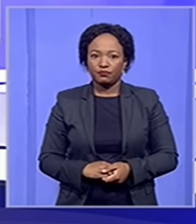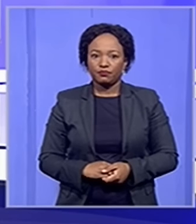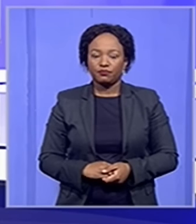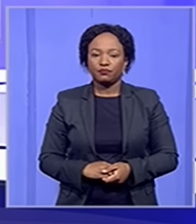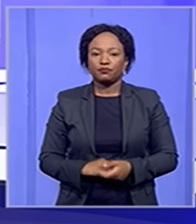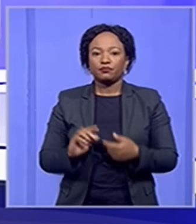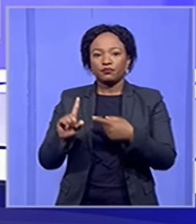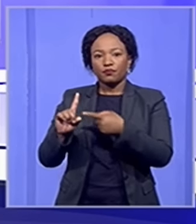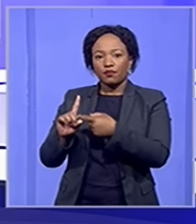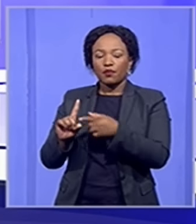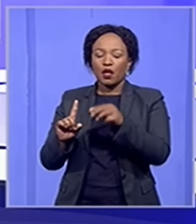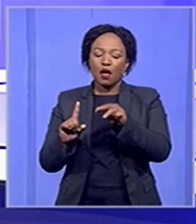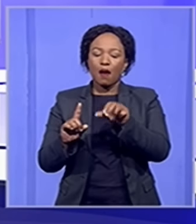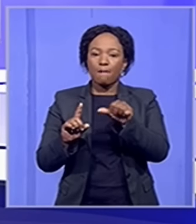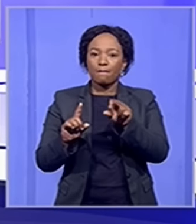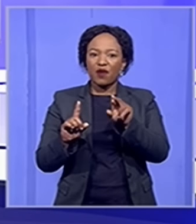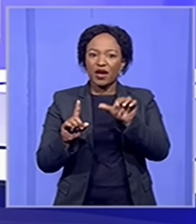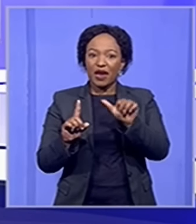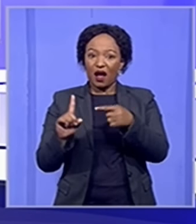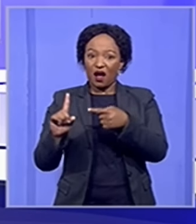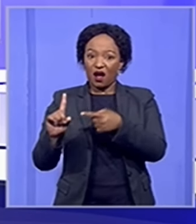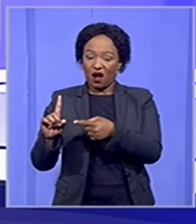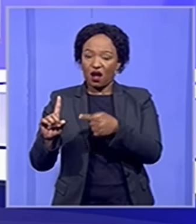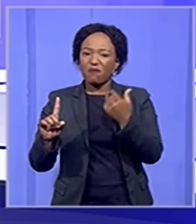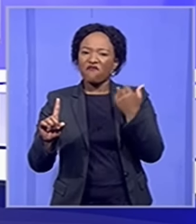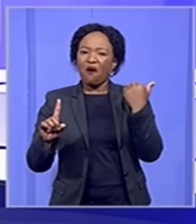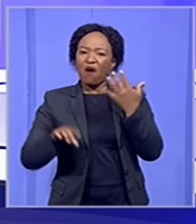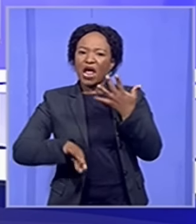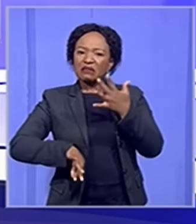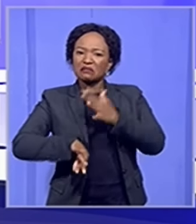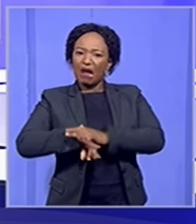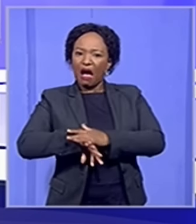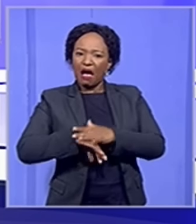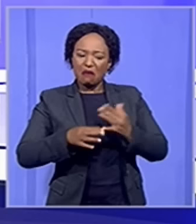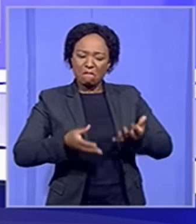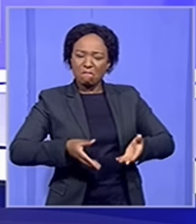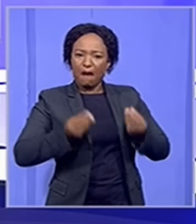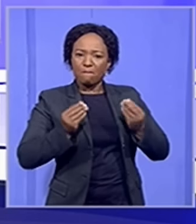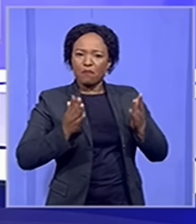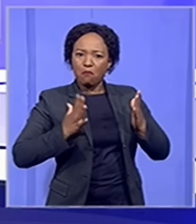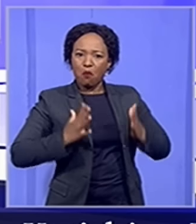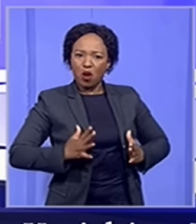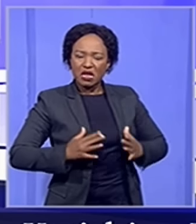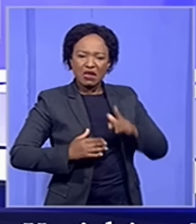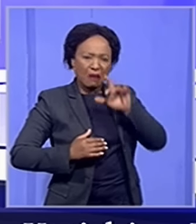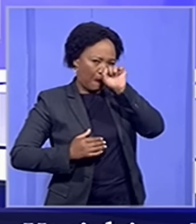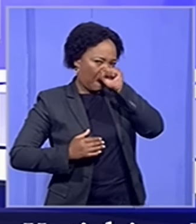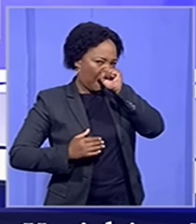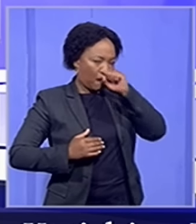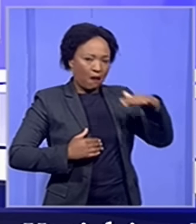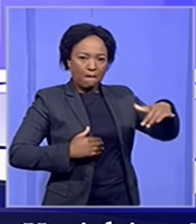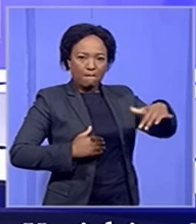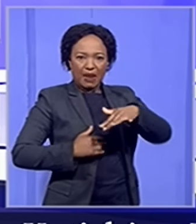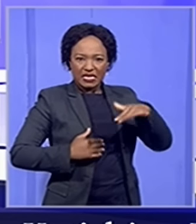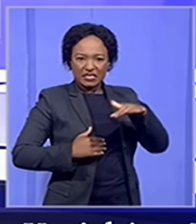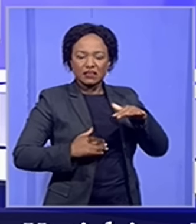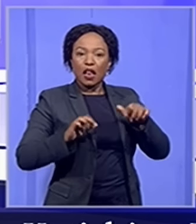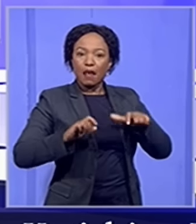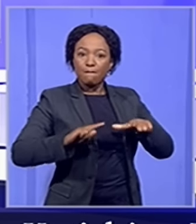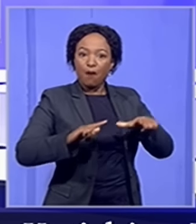Maria Makgato yo mašaledi a gagwe a hoditšwego ka sethopeng sa dikolobe ka polaseng ya Onverwacht gauswi